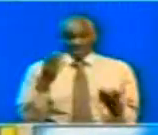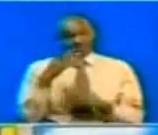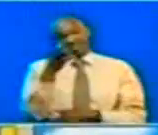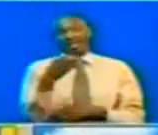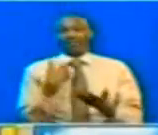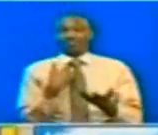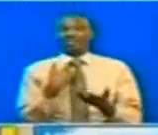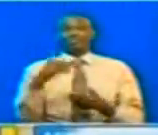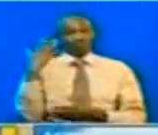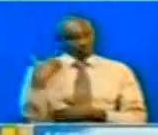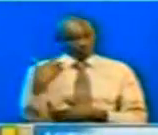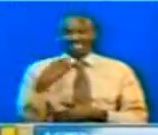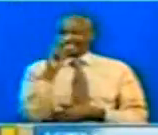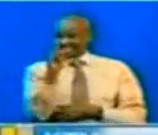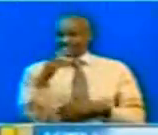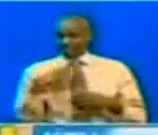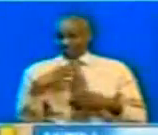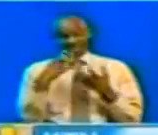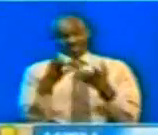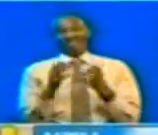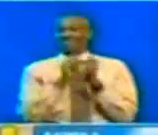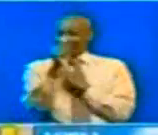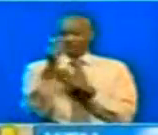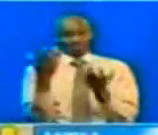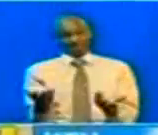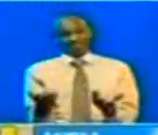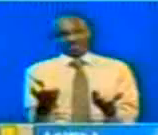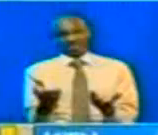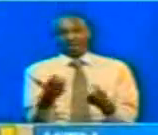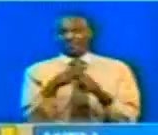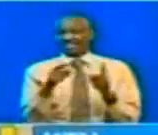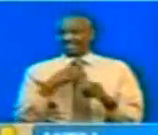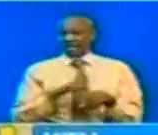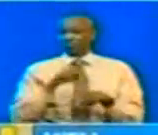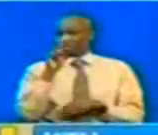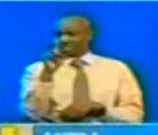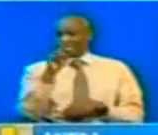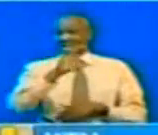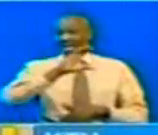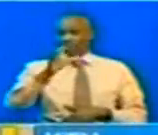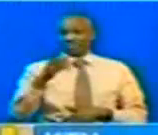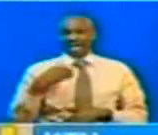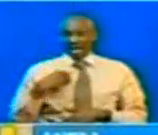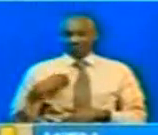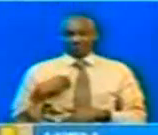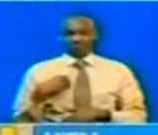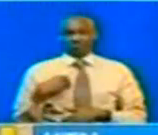there because we were not seeing and the places were a bit far flung. And when we've looked at the counties that have